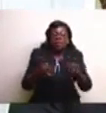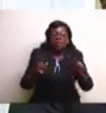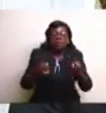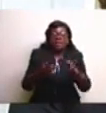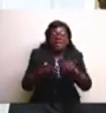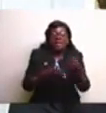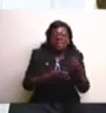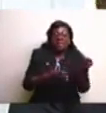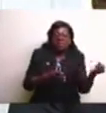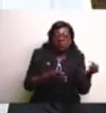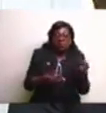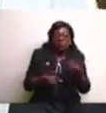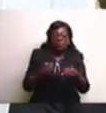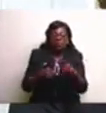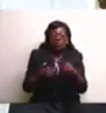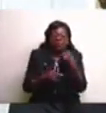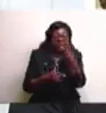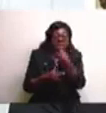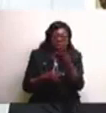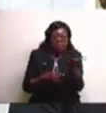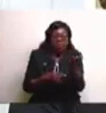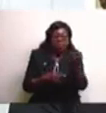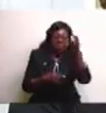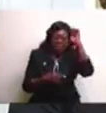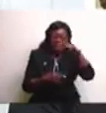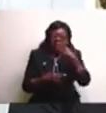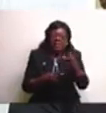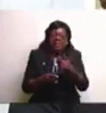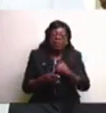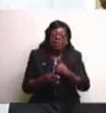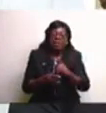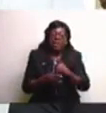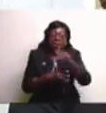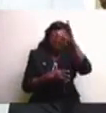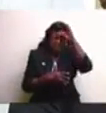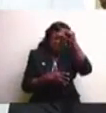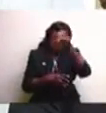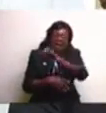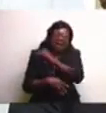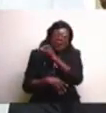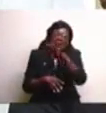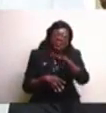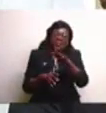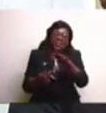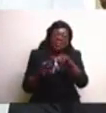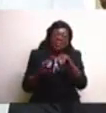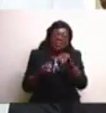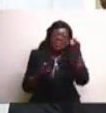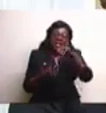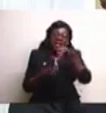when he would speak to you. You know, he said to me, he said, boy, Brother Cartwright, you just got